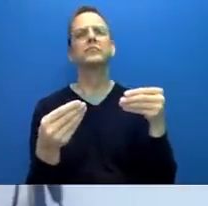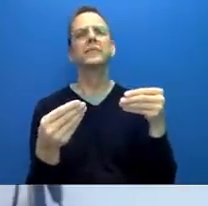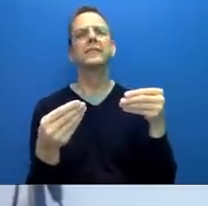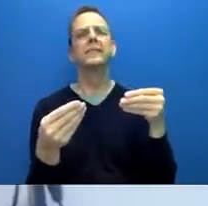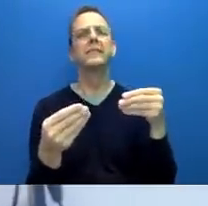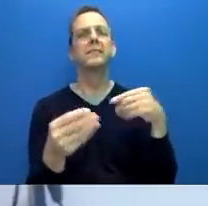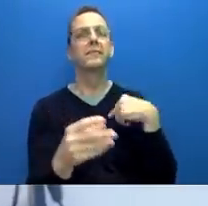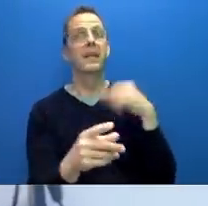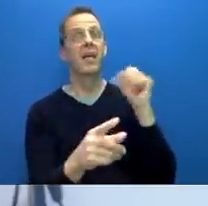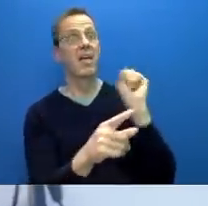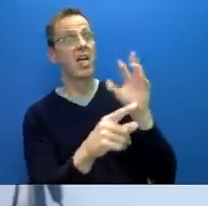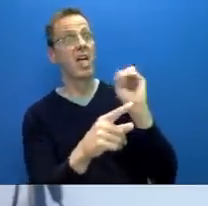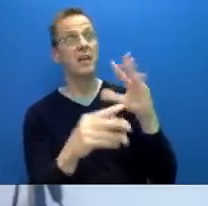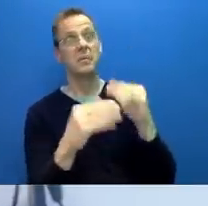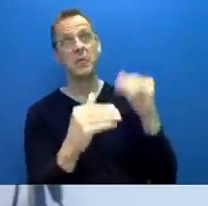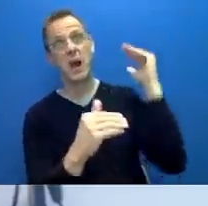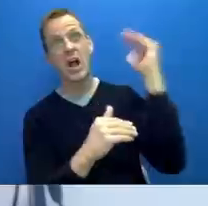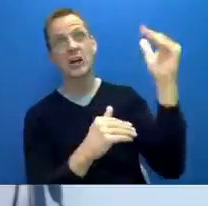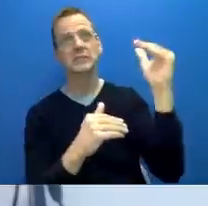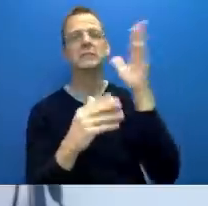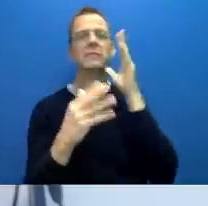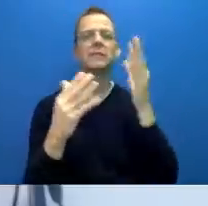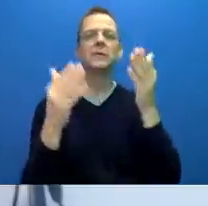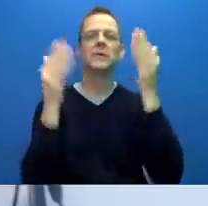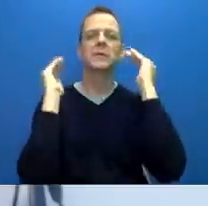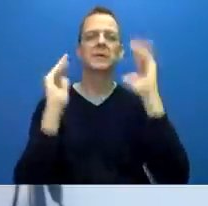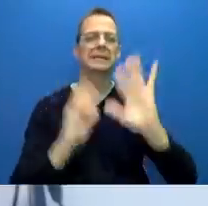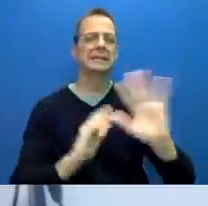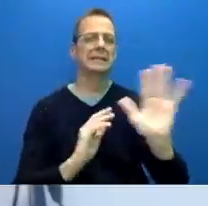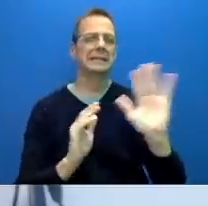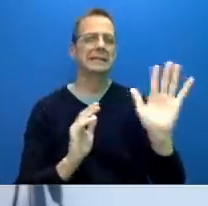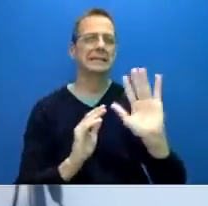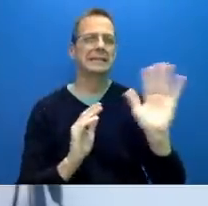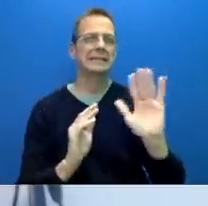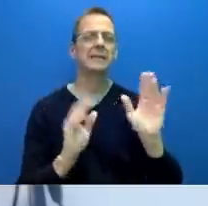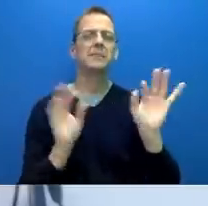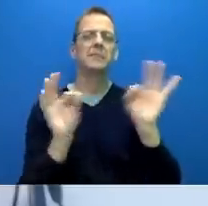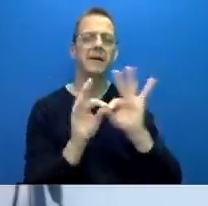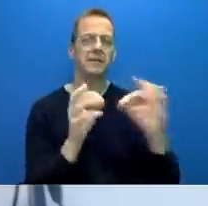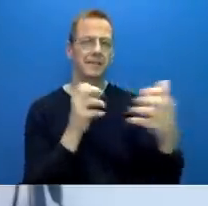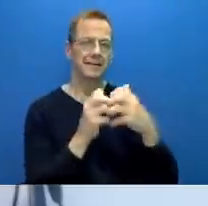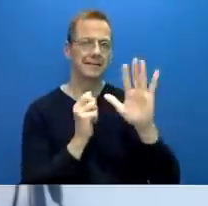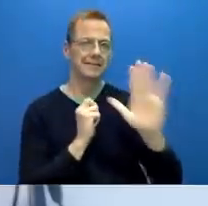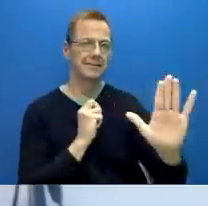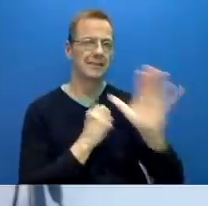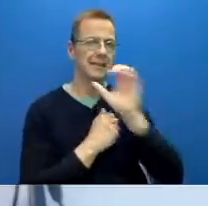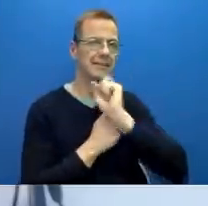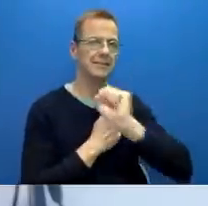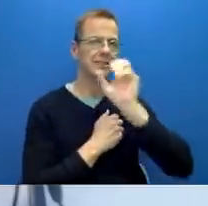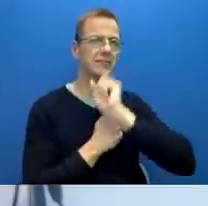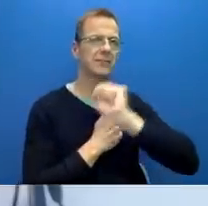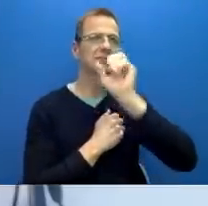about mask wearing, how to wear it properly, how to take care of it. All of those things are going to be really important.